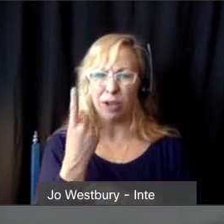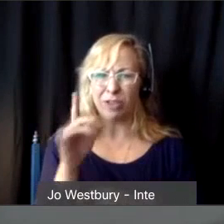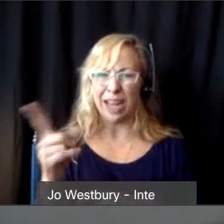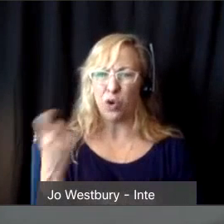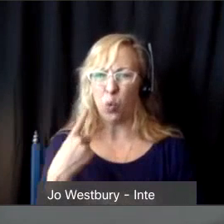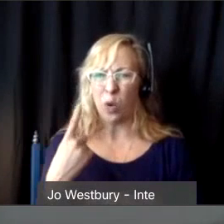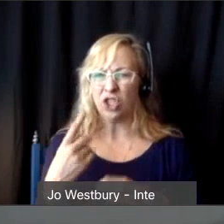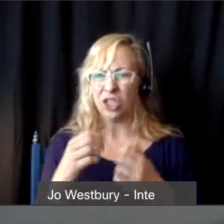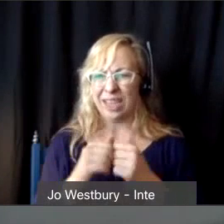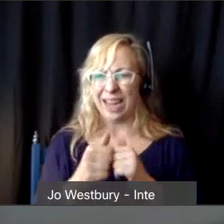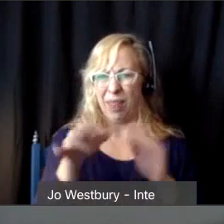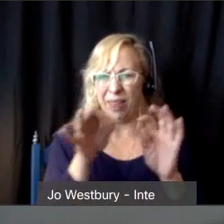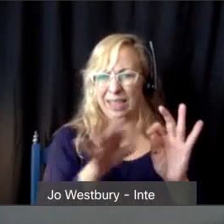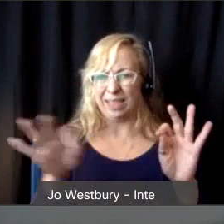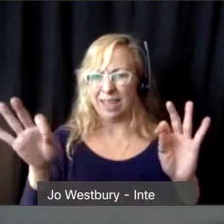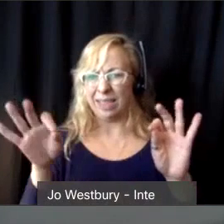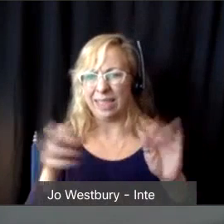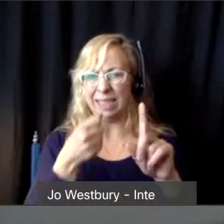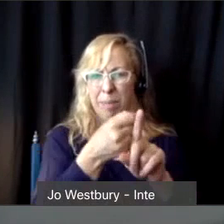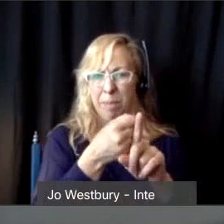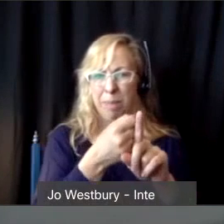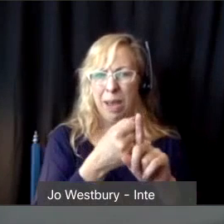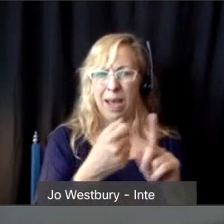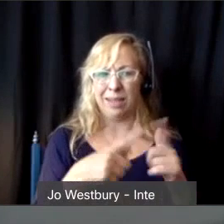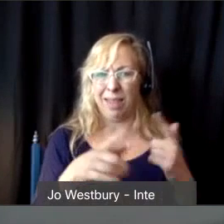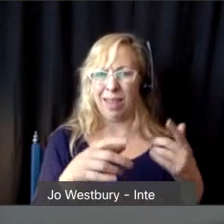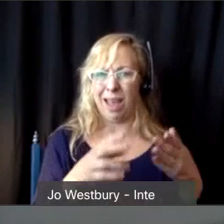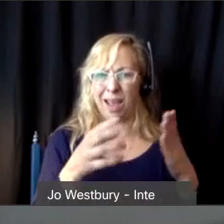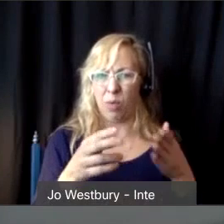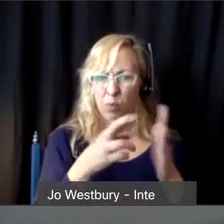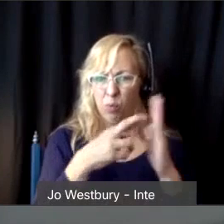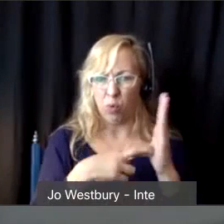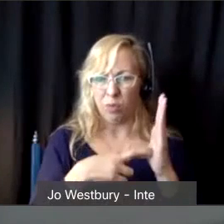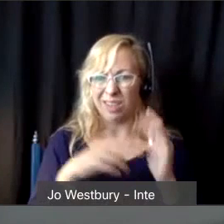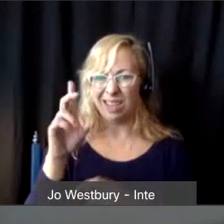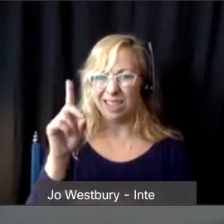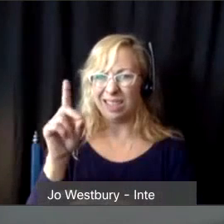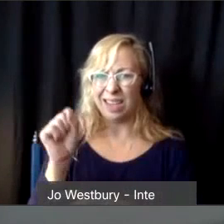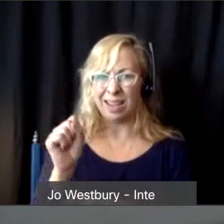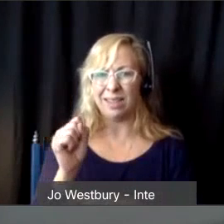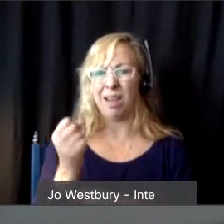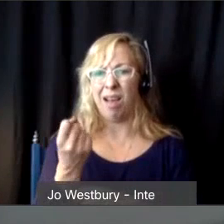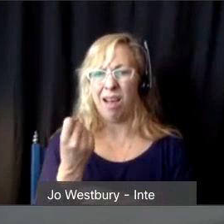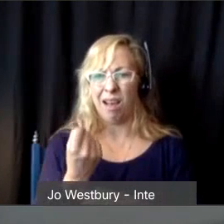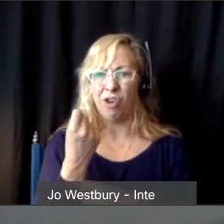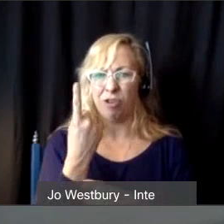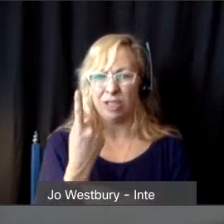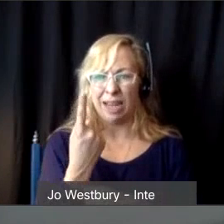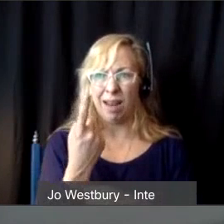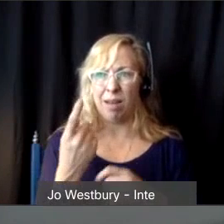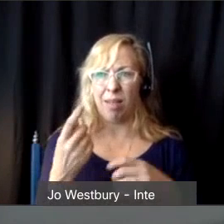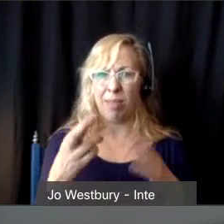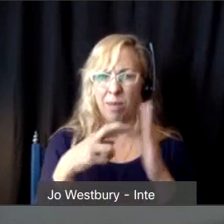and how that sentence impacts the scope of the guidance. Does DDS understand the guidance to say that indoor visitation